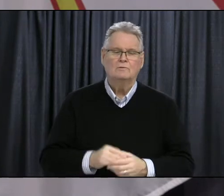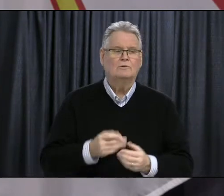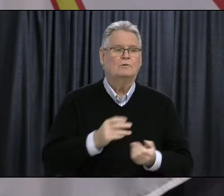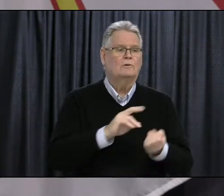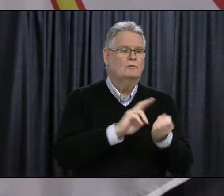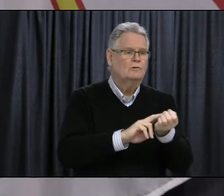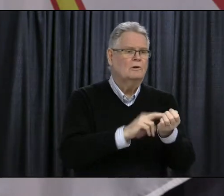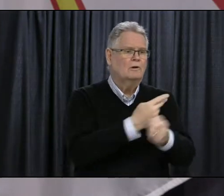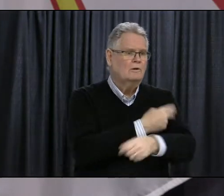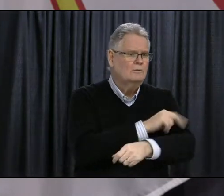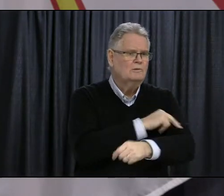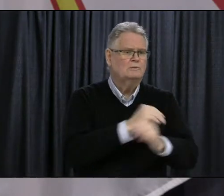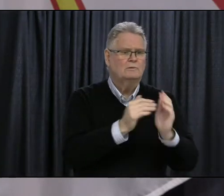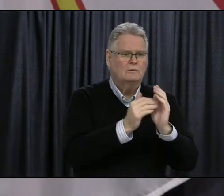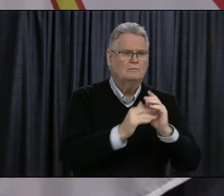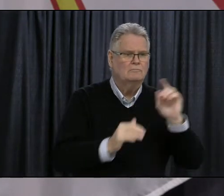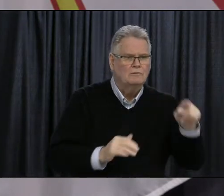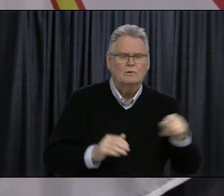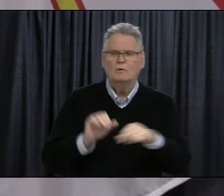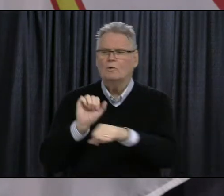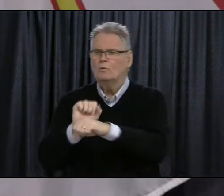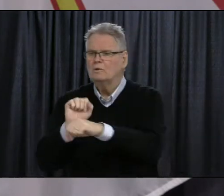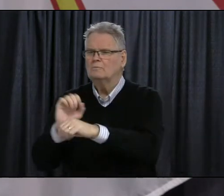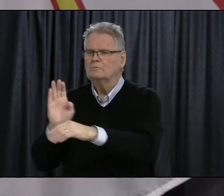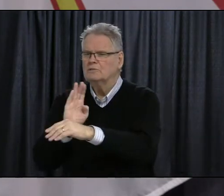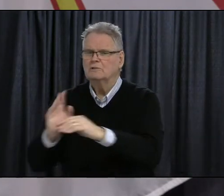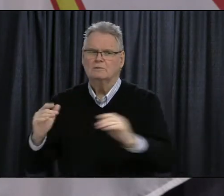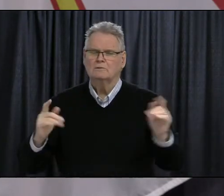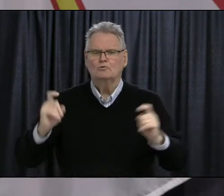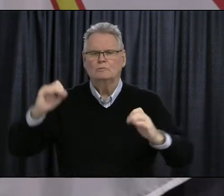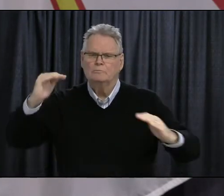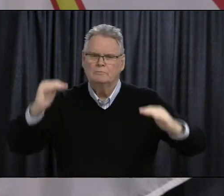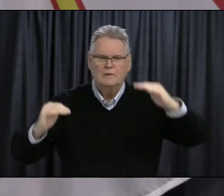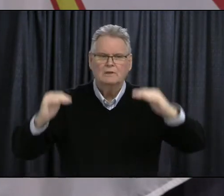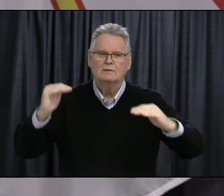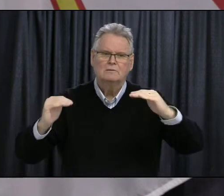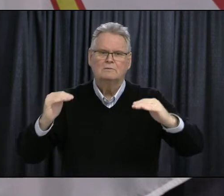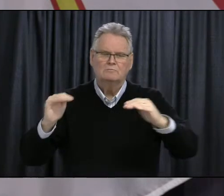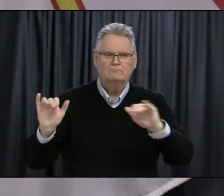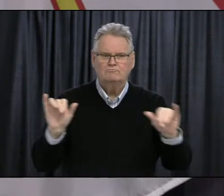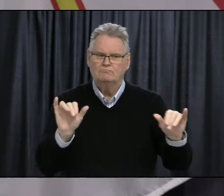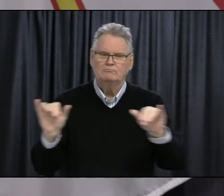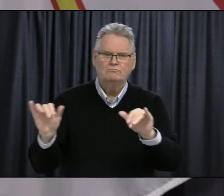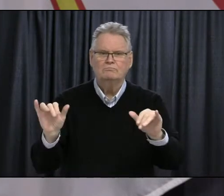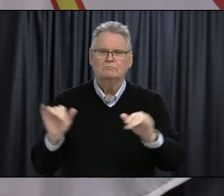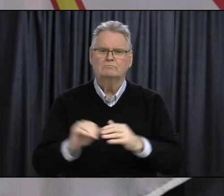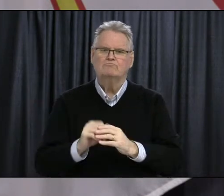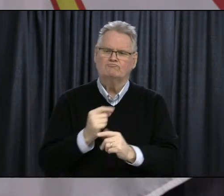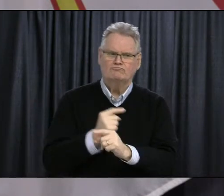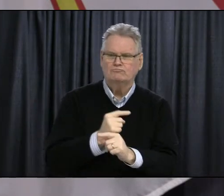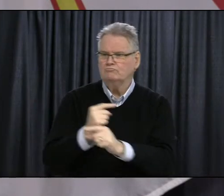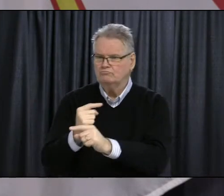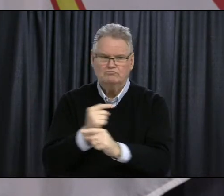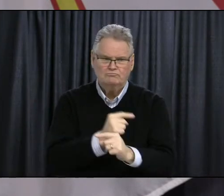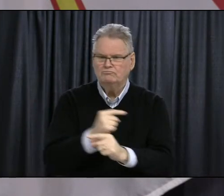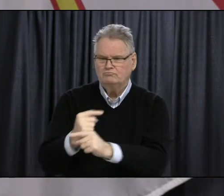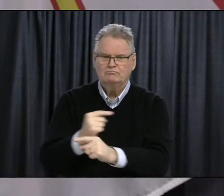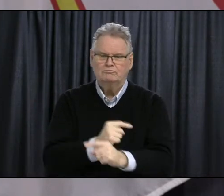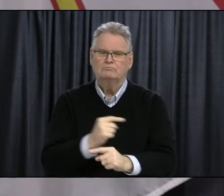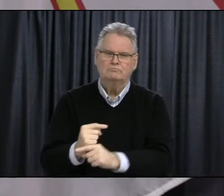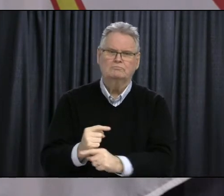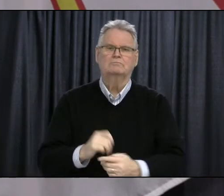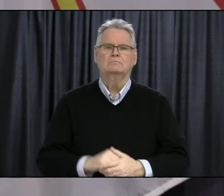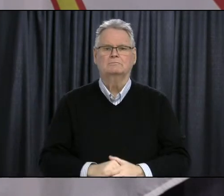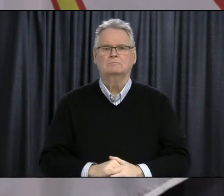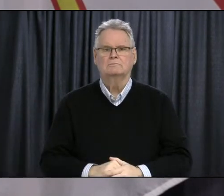There are situations where we have to be especially cognizant of that. So right now, if at the